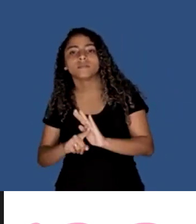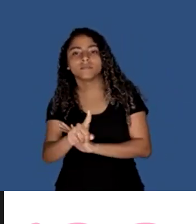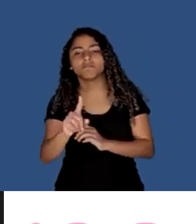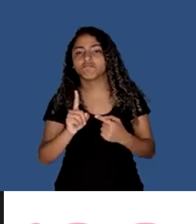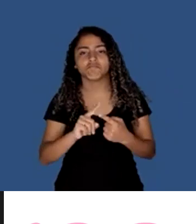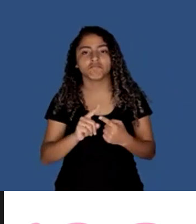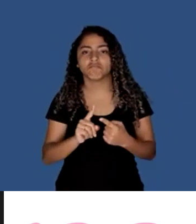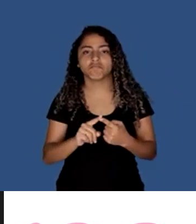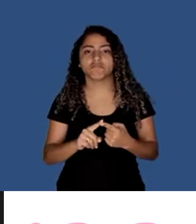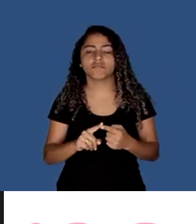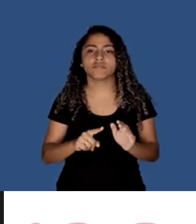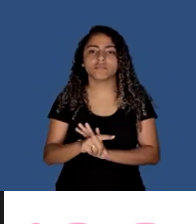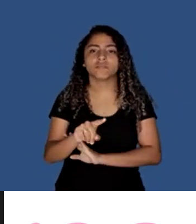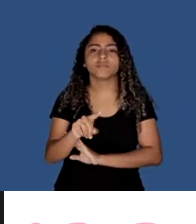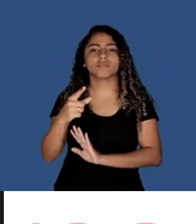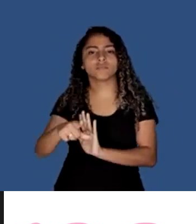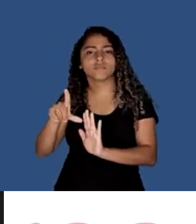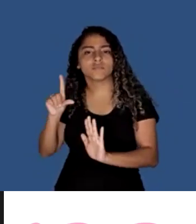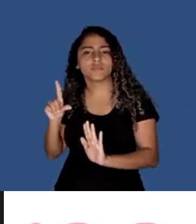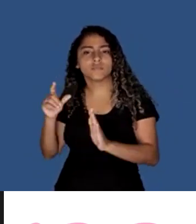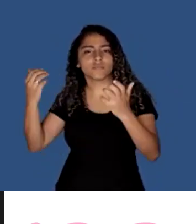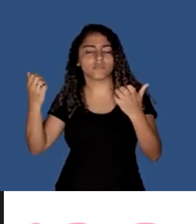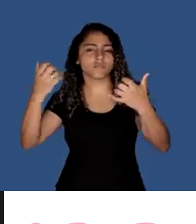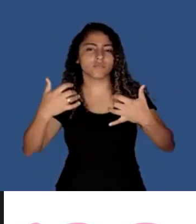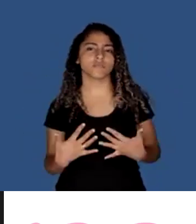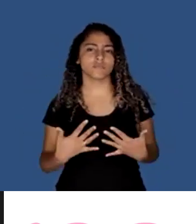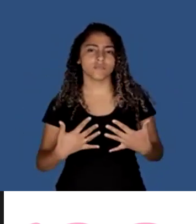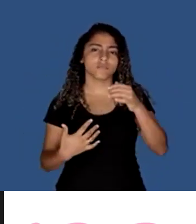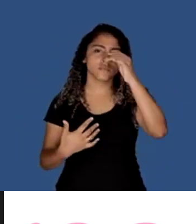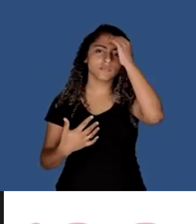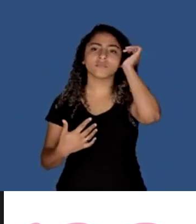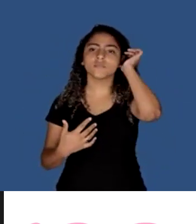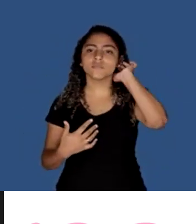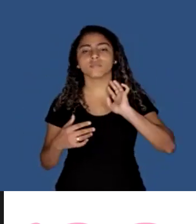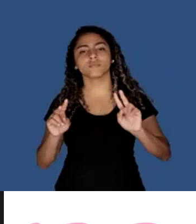I have just one question. In your release, you mentioned